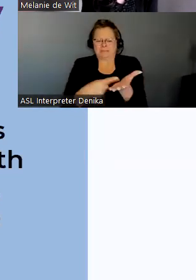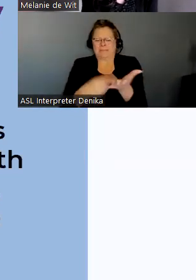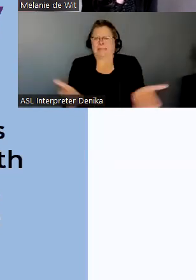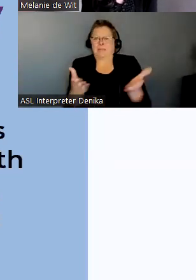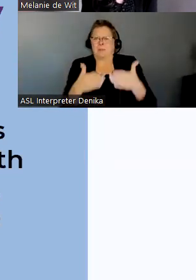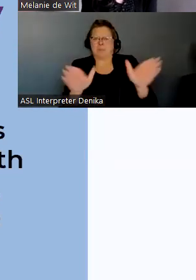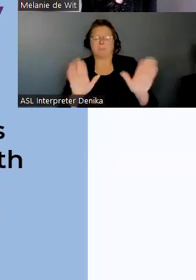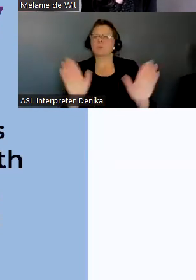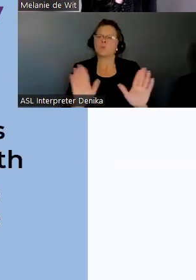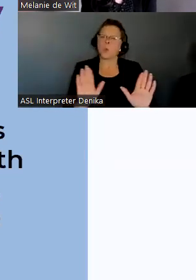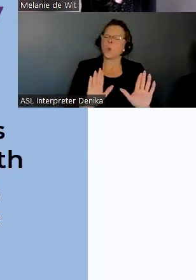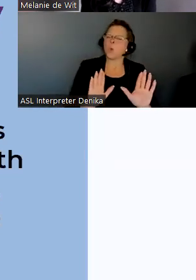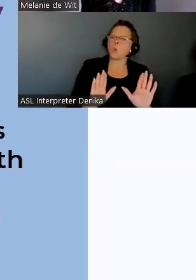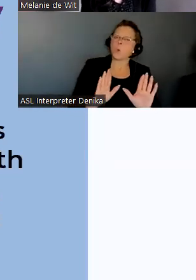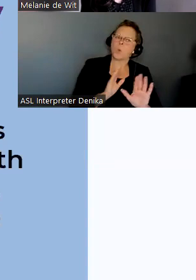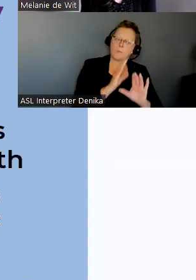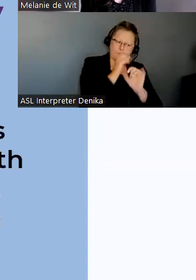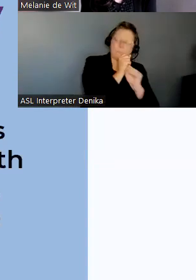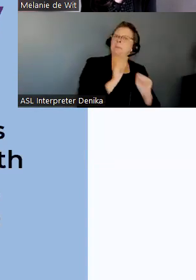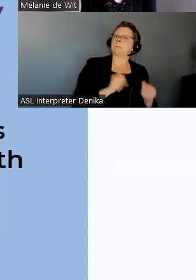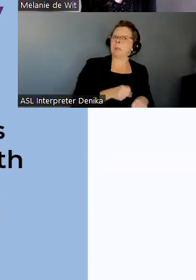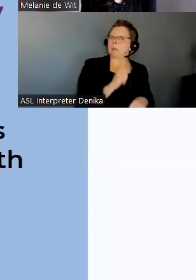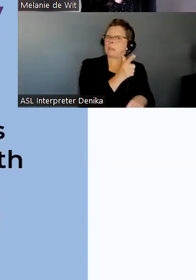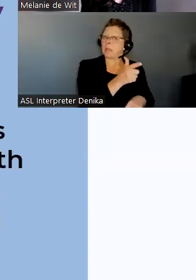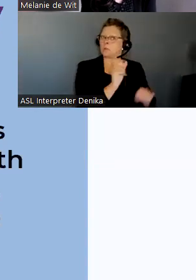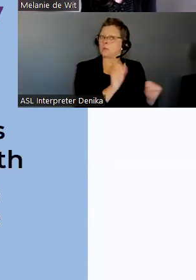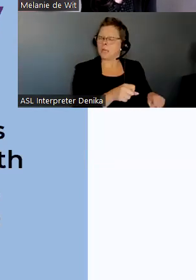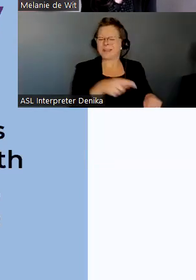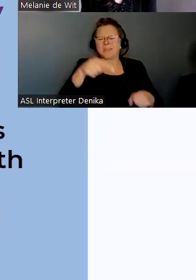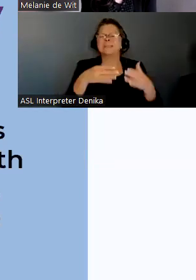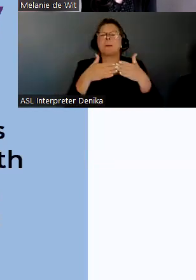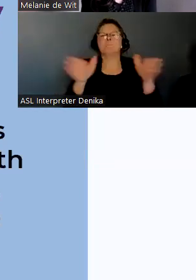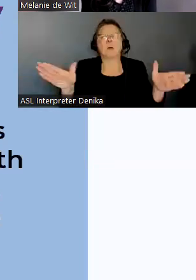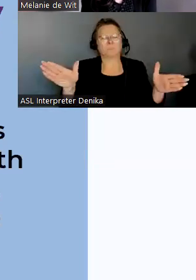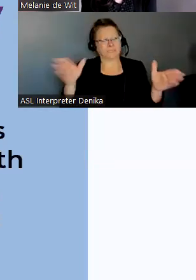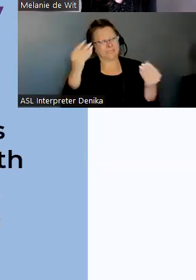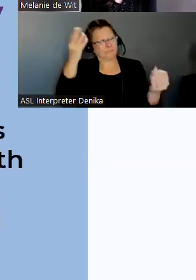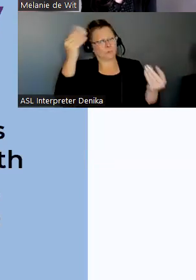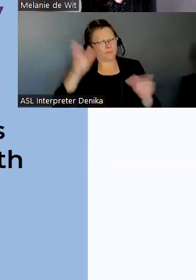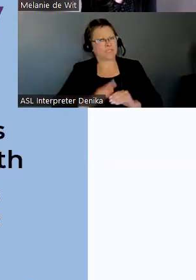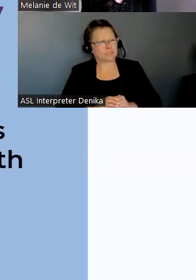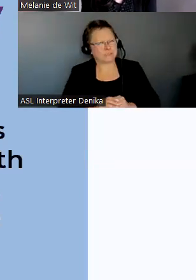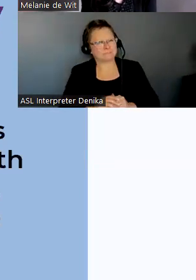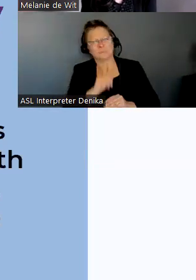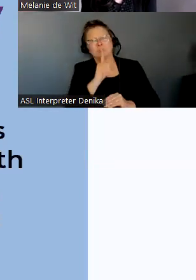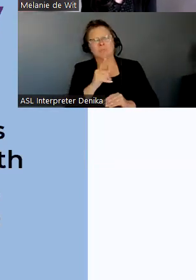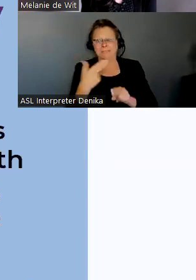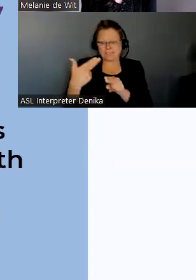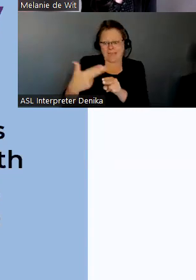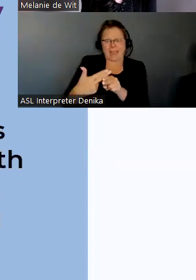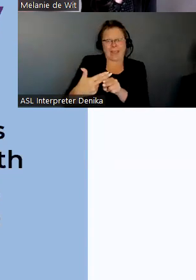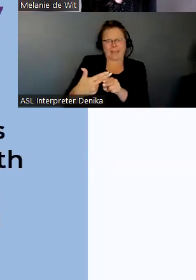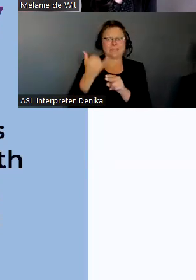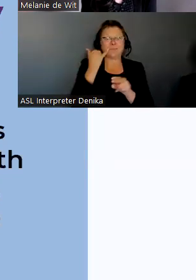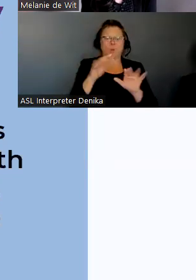more general, because this is a public forum and we do appreciate that. So names are visible to